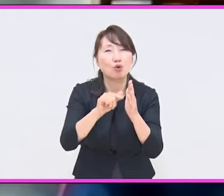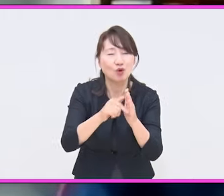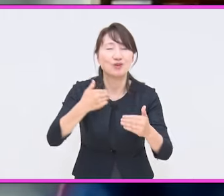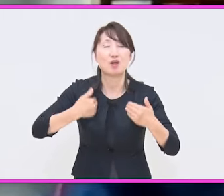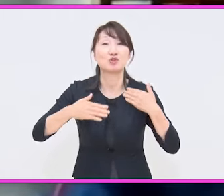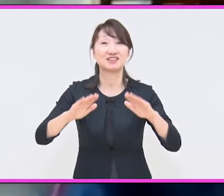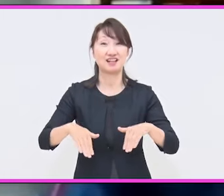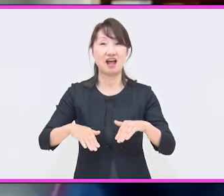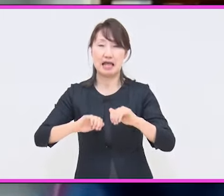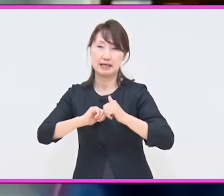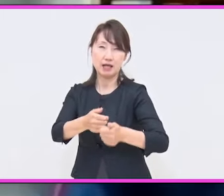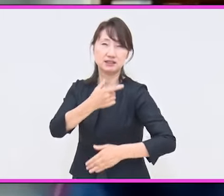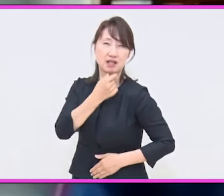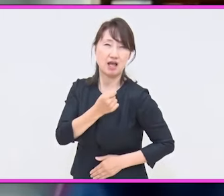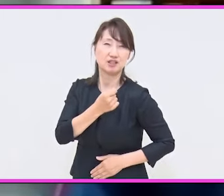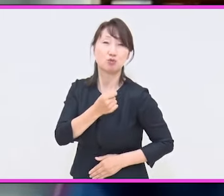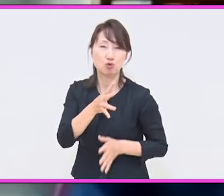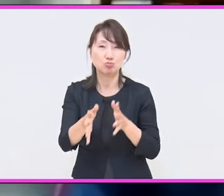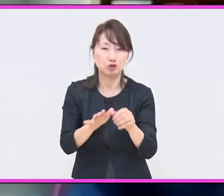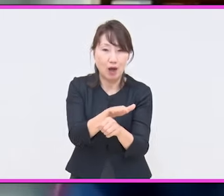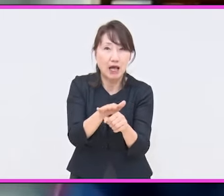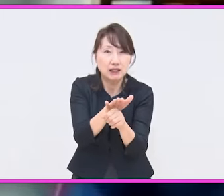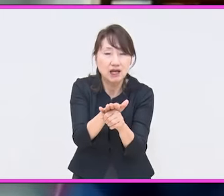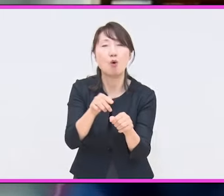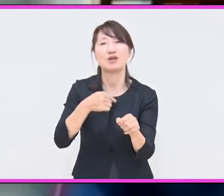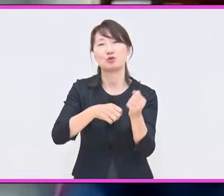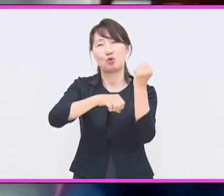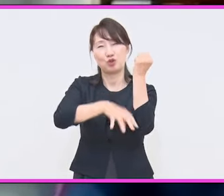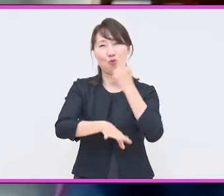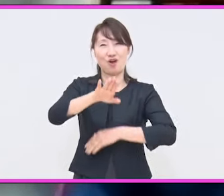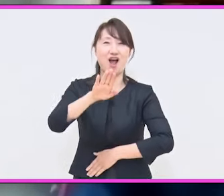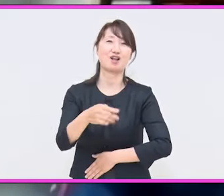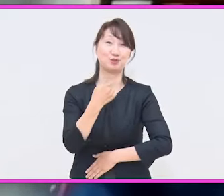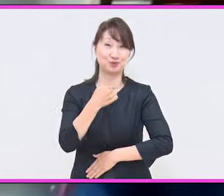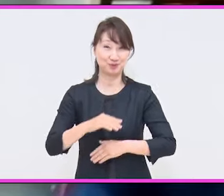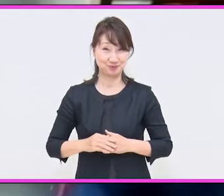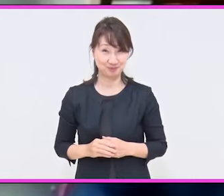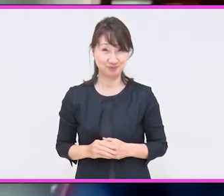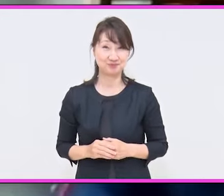win and the love of sport was what made me keep going.